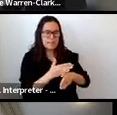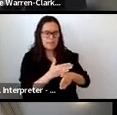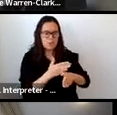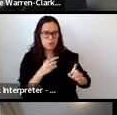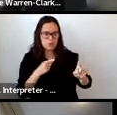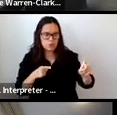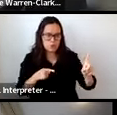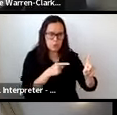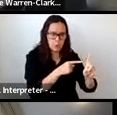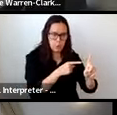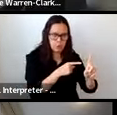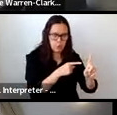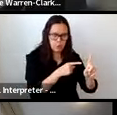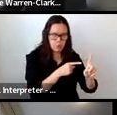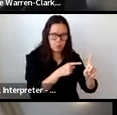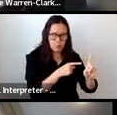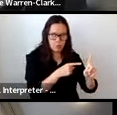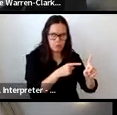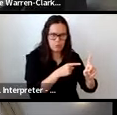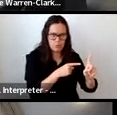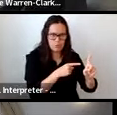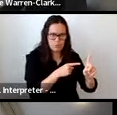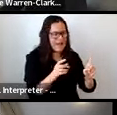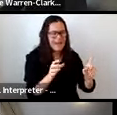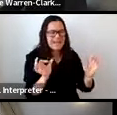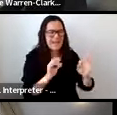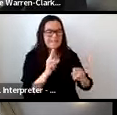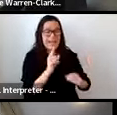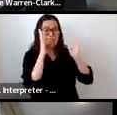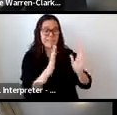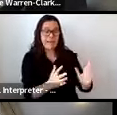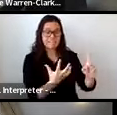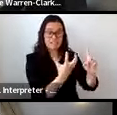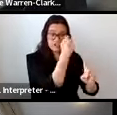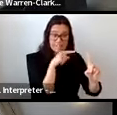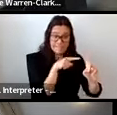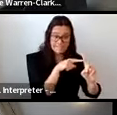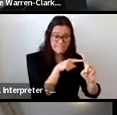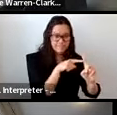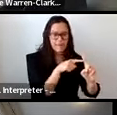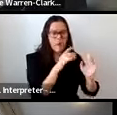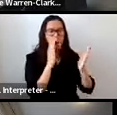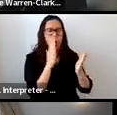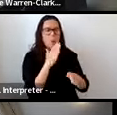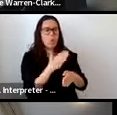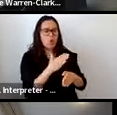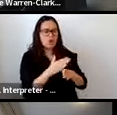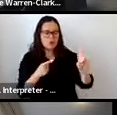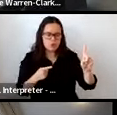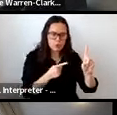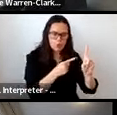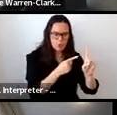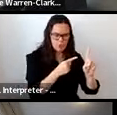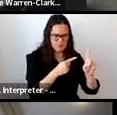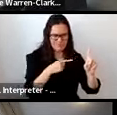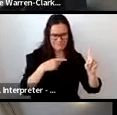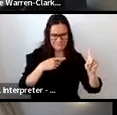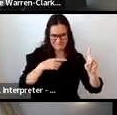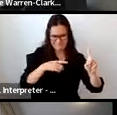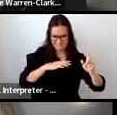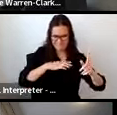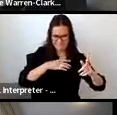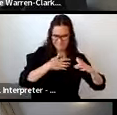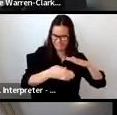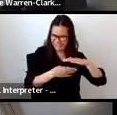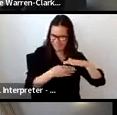that nothing will get done. So I've read the occupational